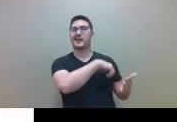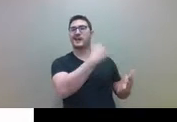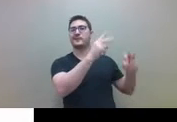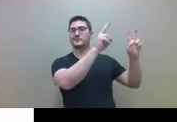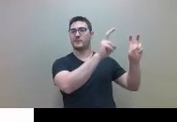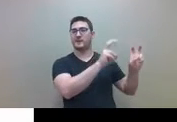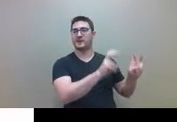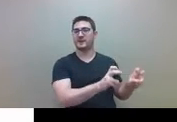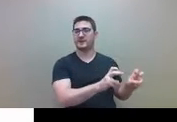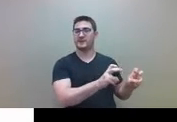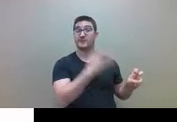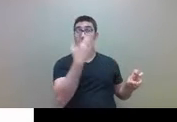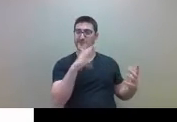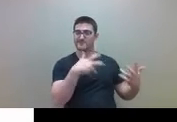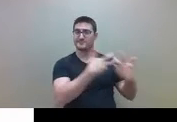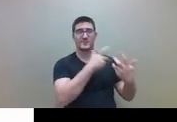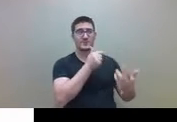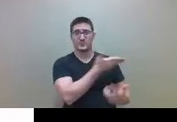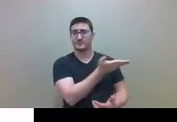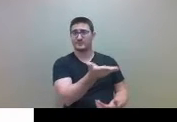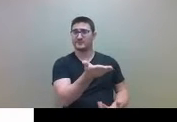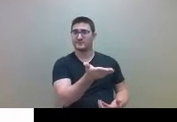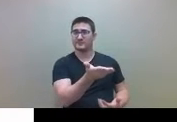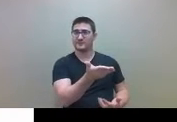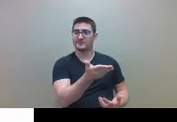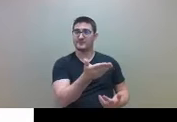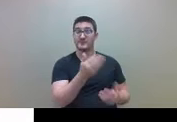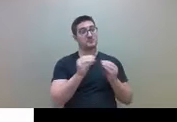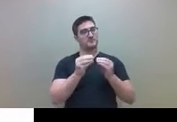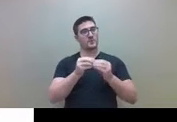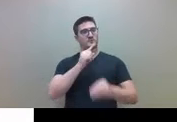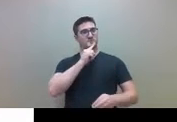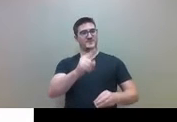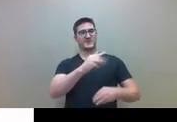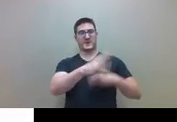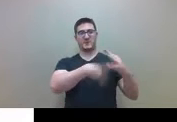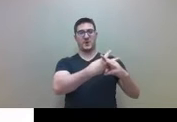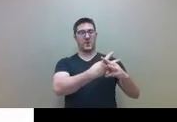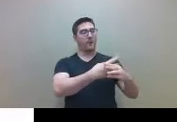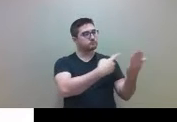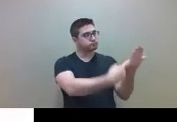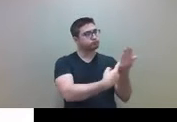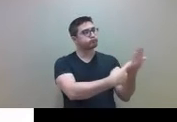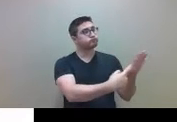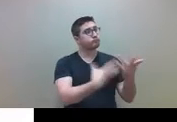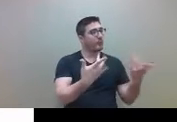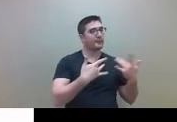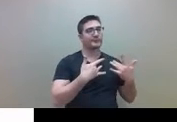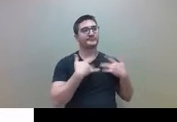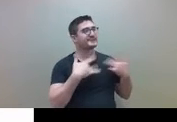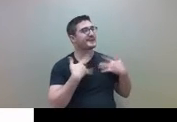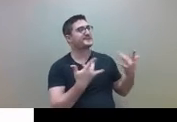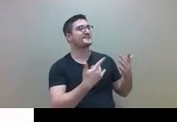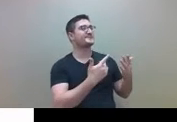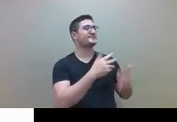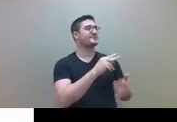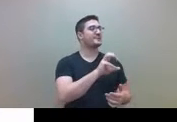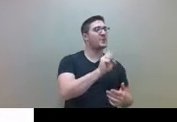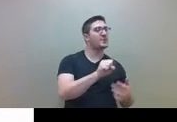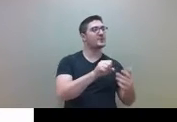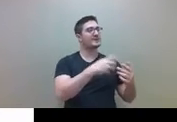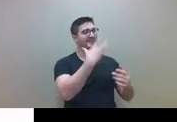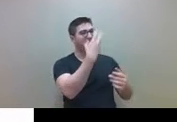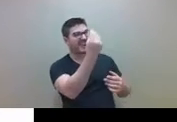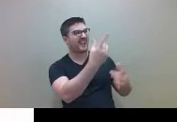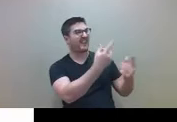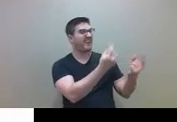was, it kept it real. It was more realistic for me. And it gave me an outlet separate from